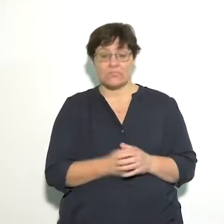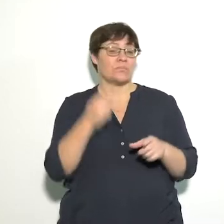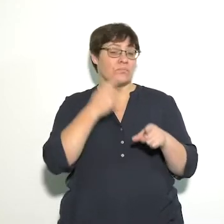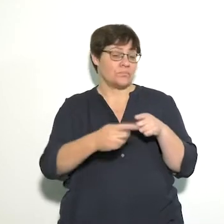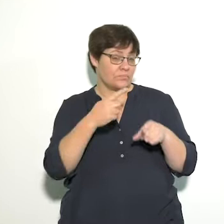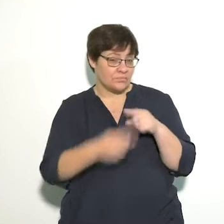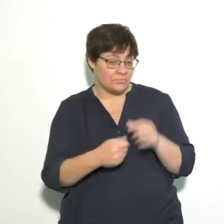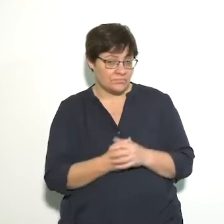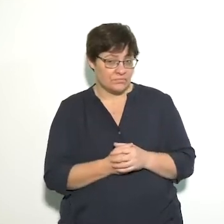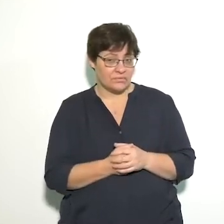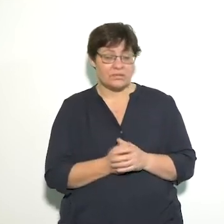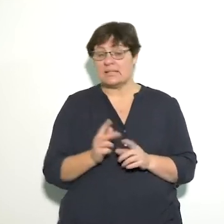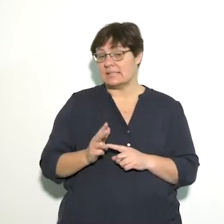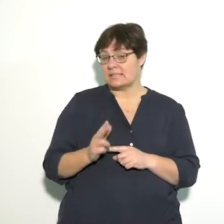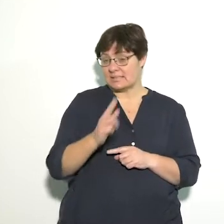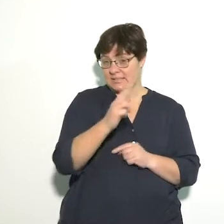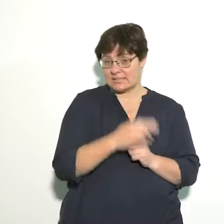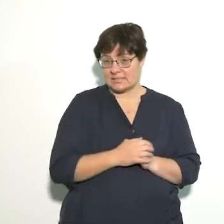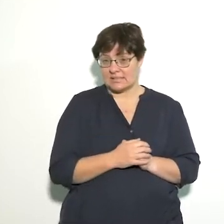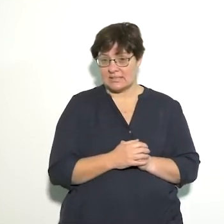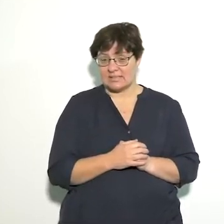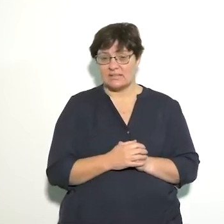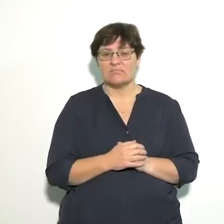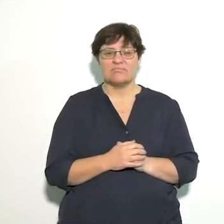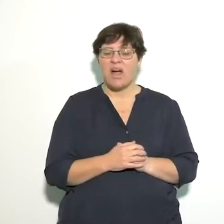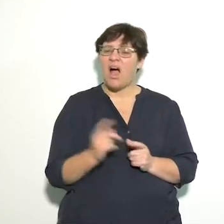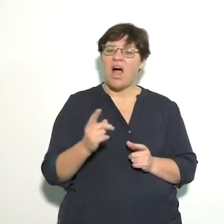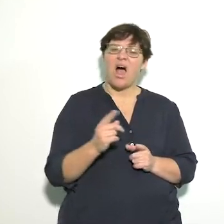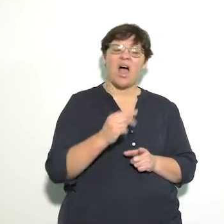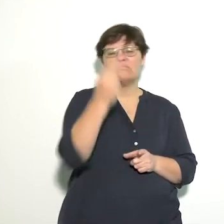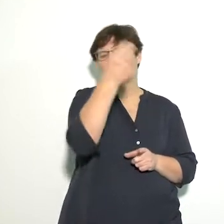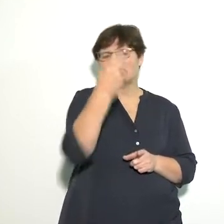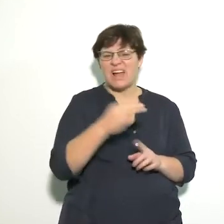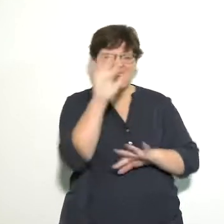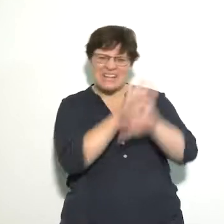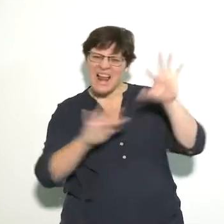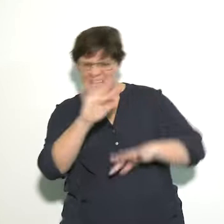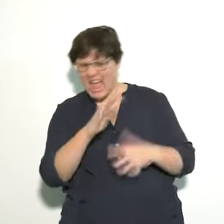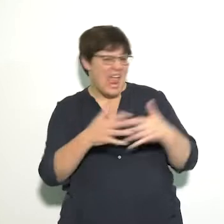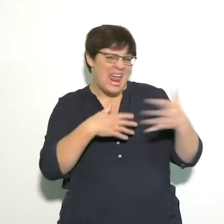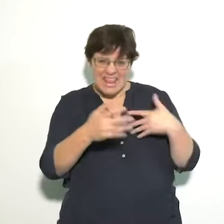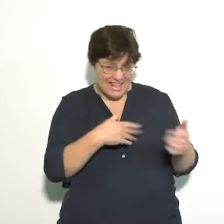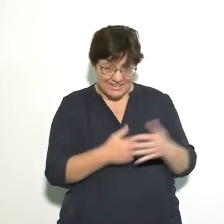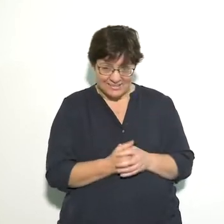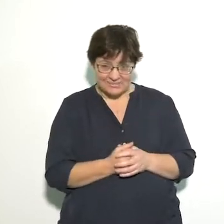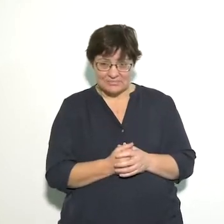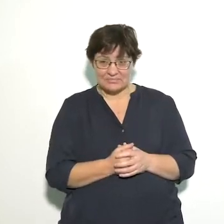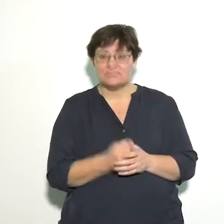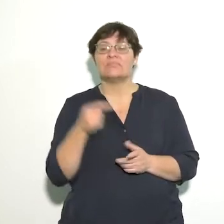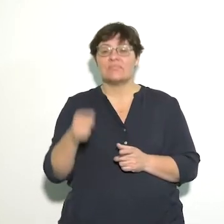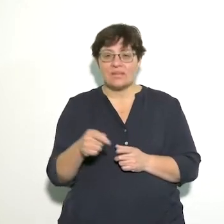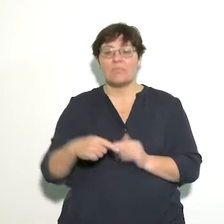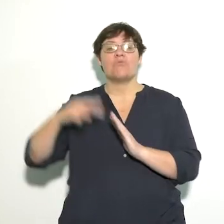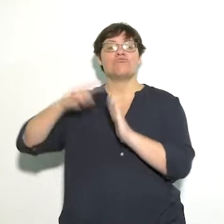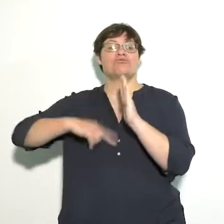a pencil, scissors, code keys or crayons, twisties, anything to color in, and then I've